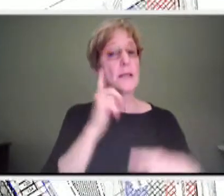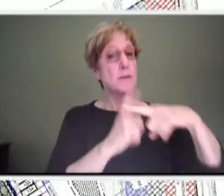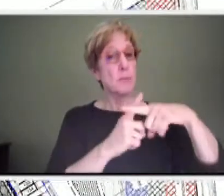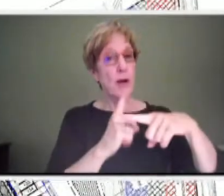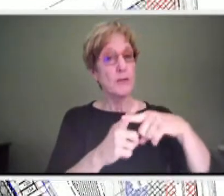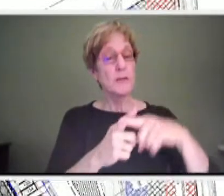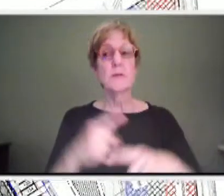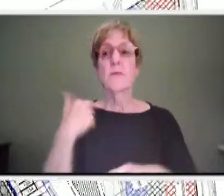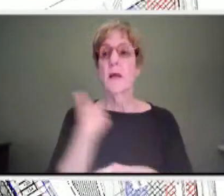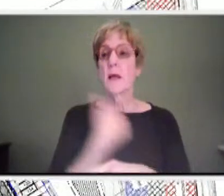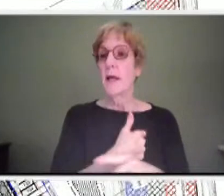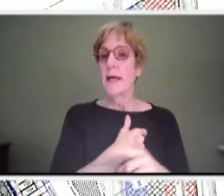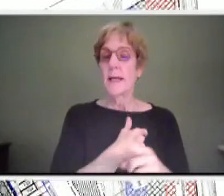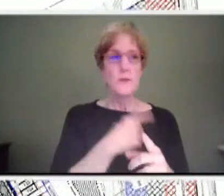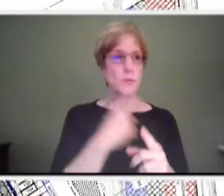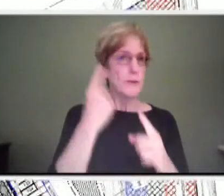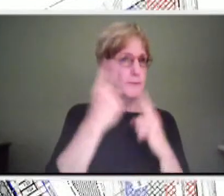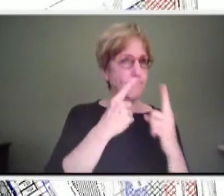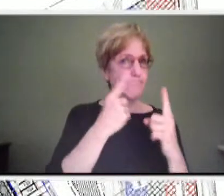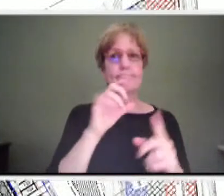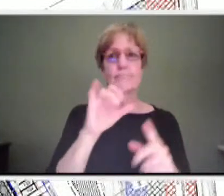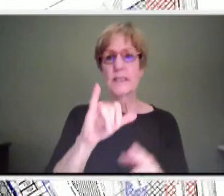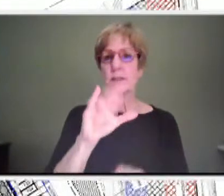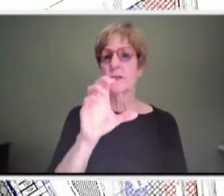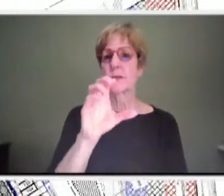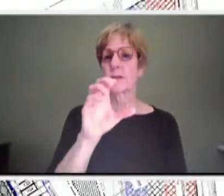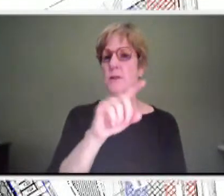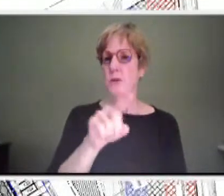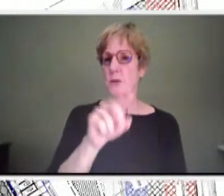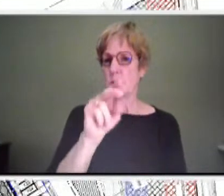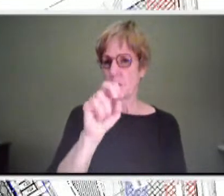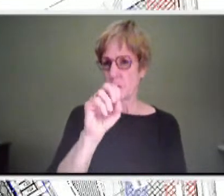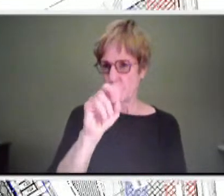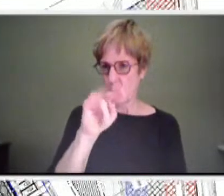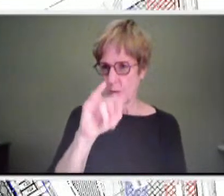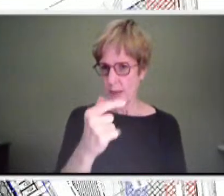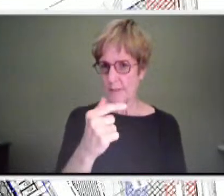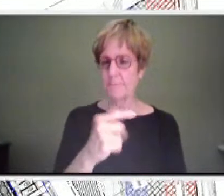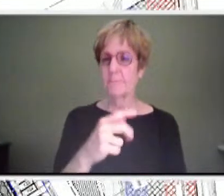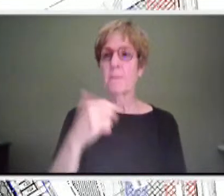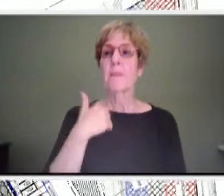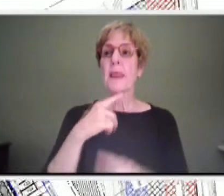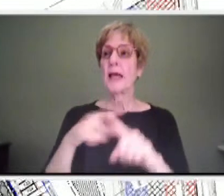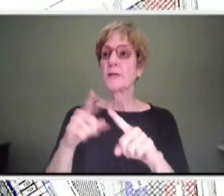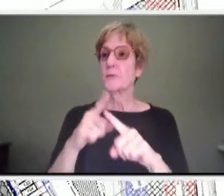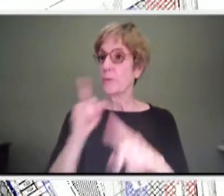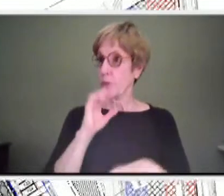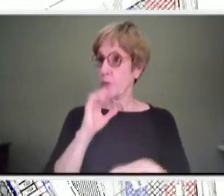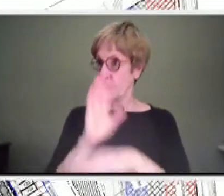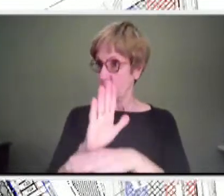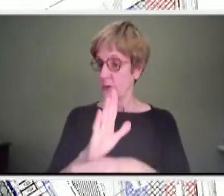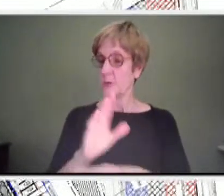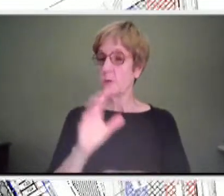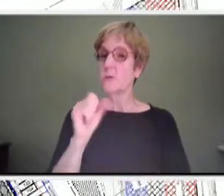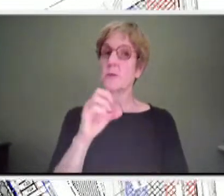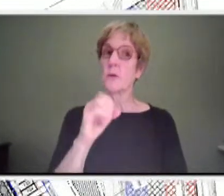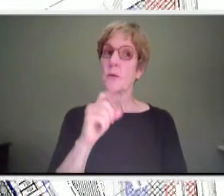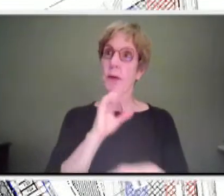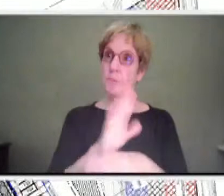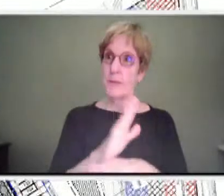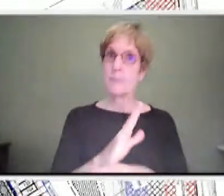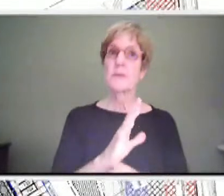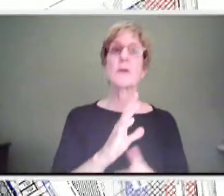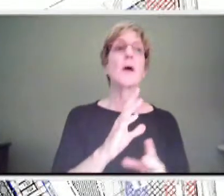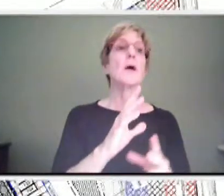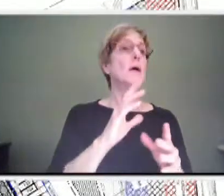through this conditional zoning, the community and the council get some assurances. And so obviously commitment to residential